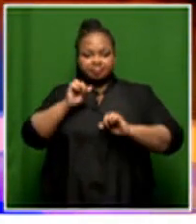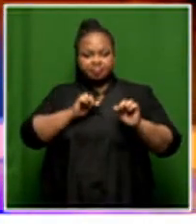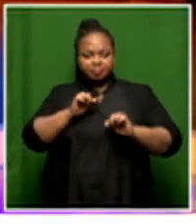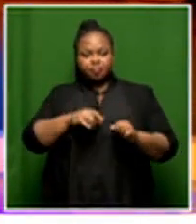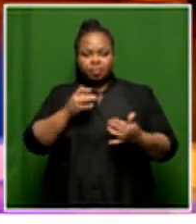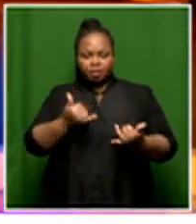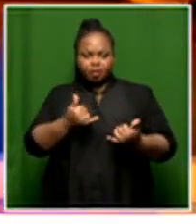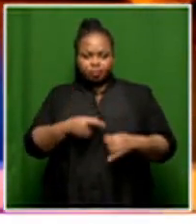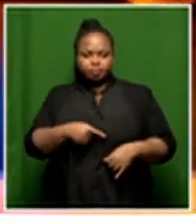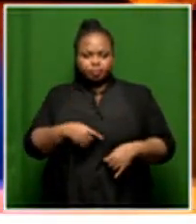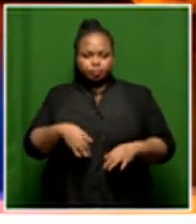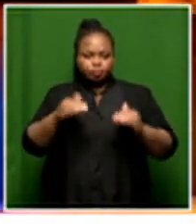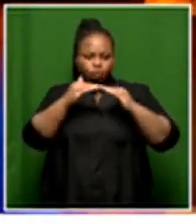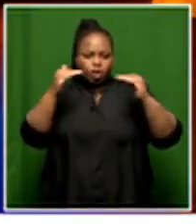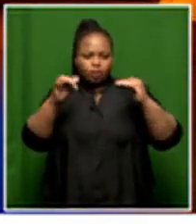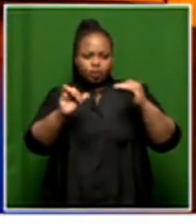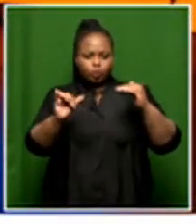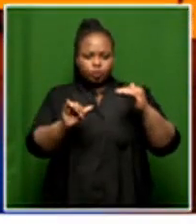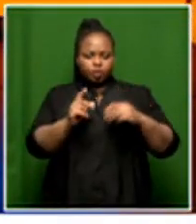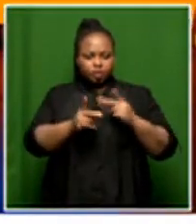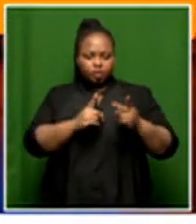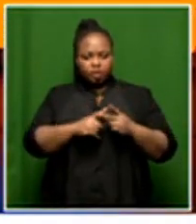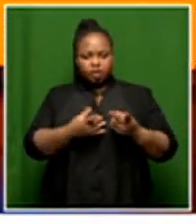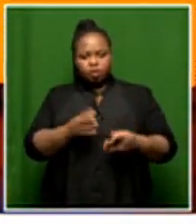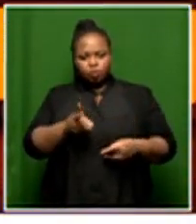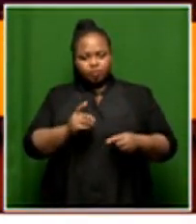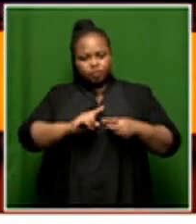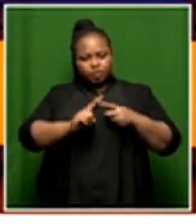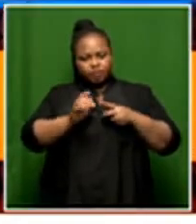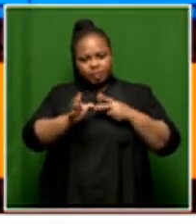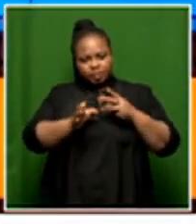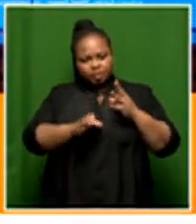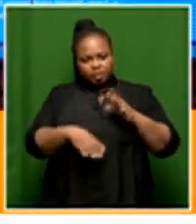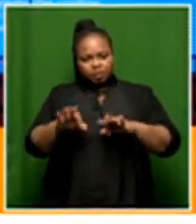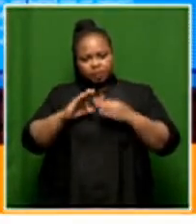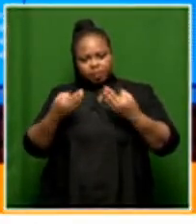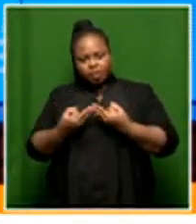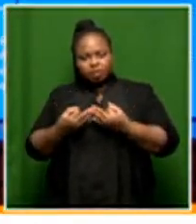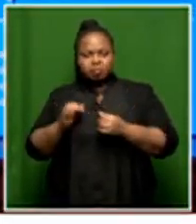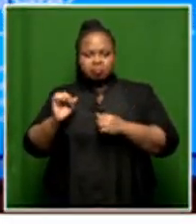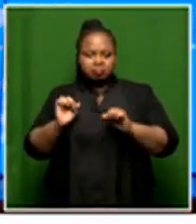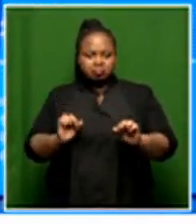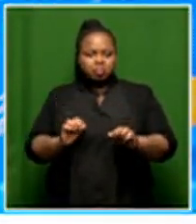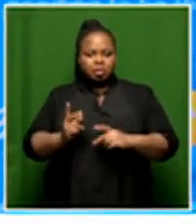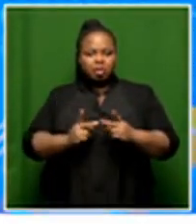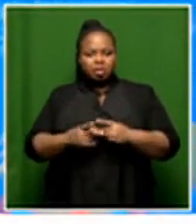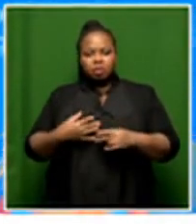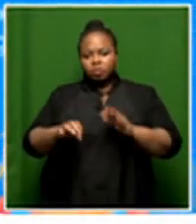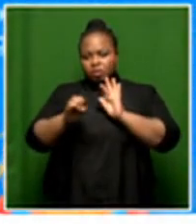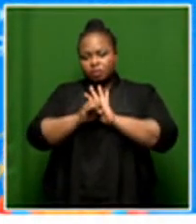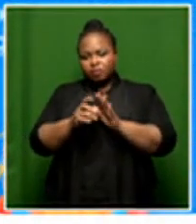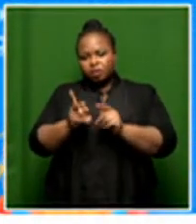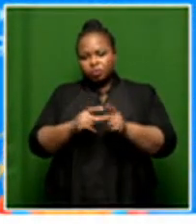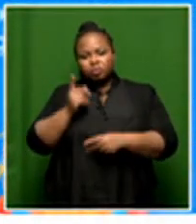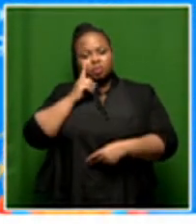a student on an academic level. It also breaks it down into the different sections and the different families within maths, and then identifies